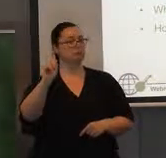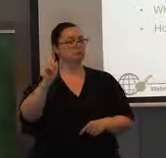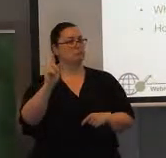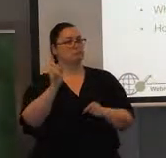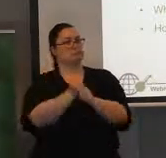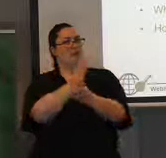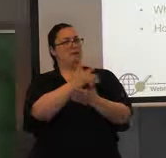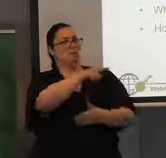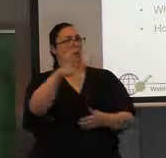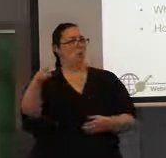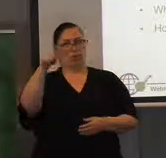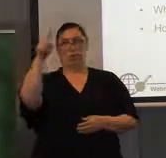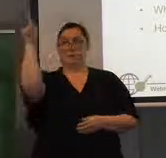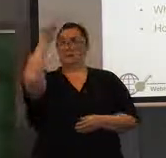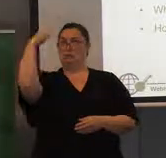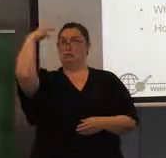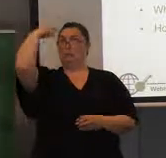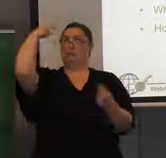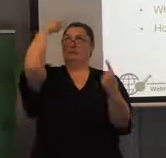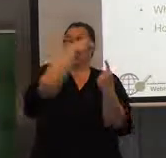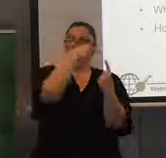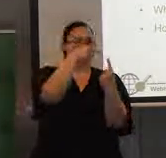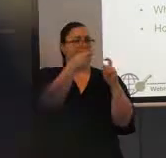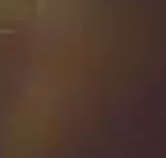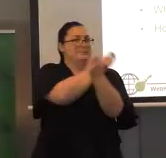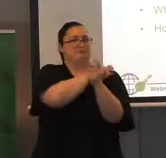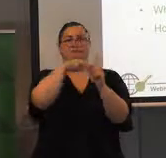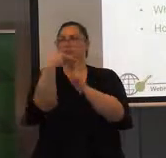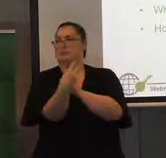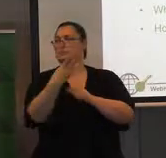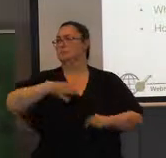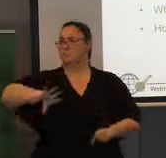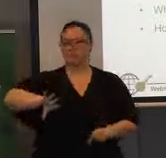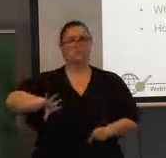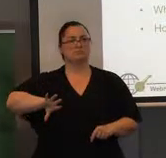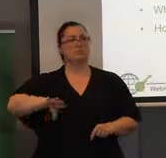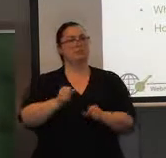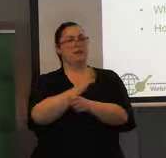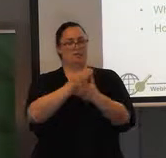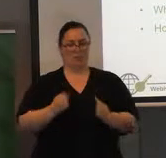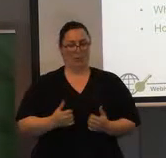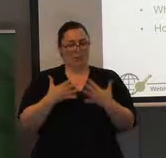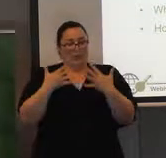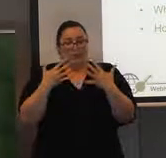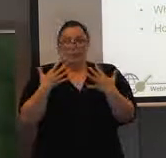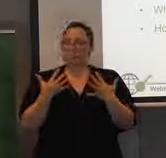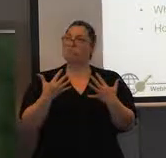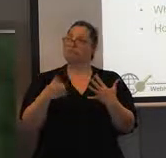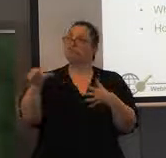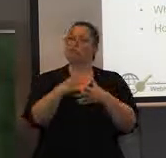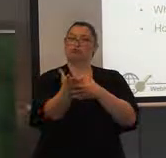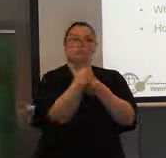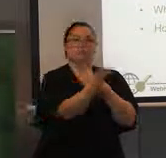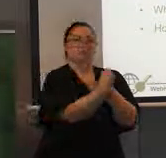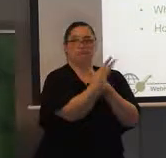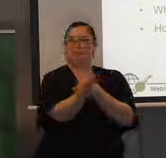today is to challenge your current thinking. I want to inspire you to create for inclusivity. I want